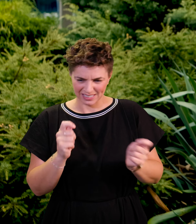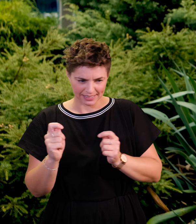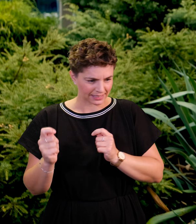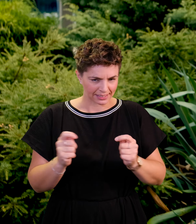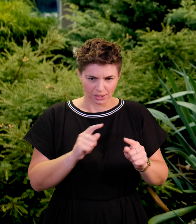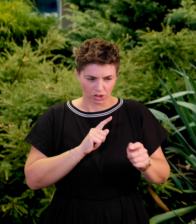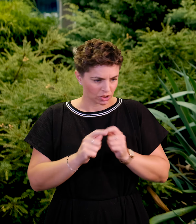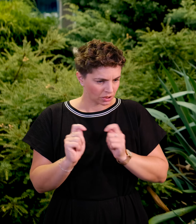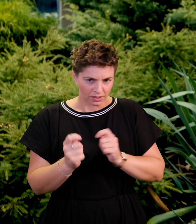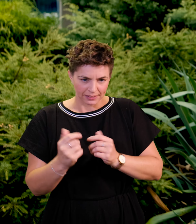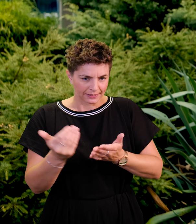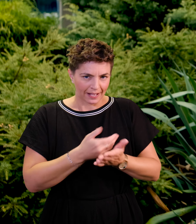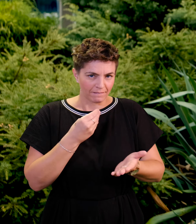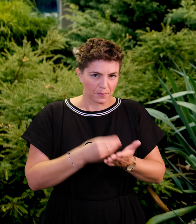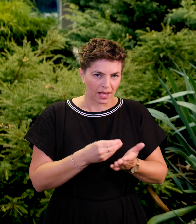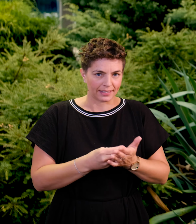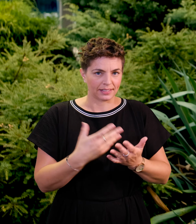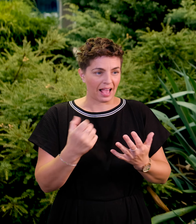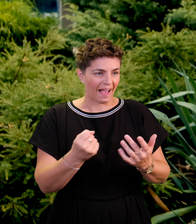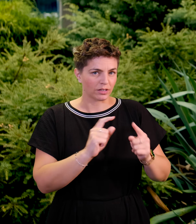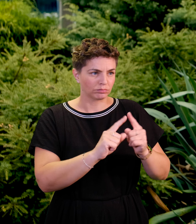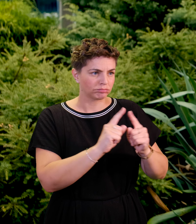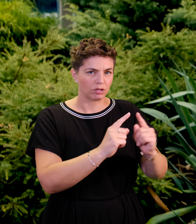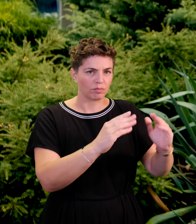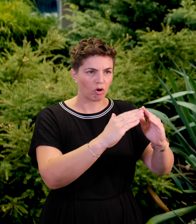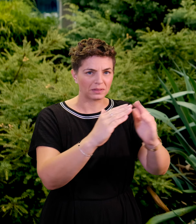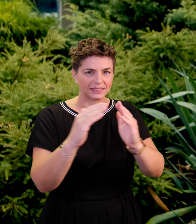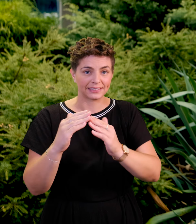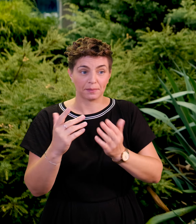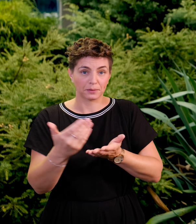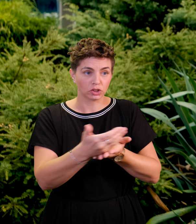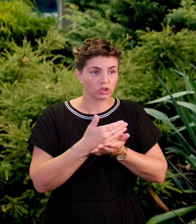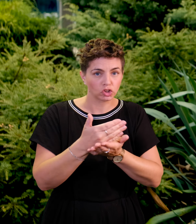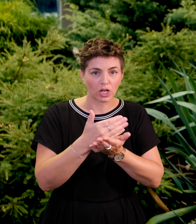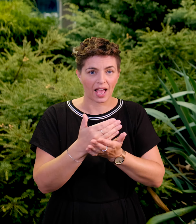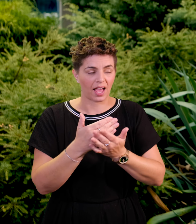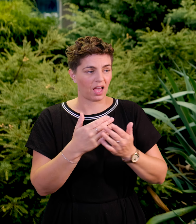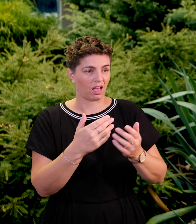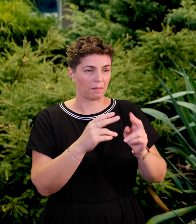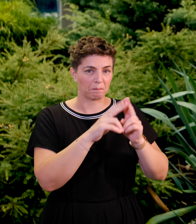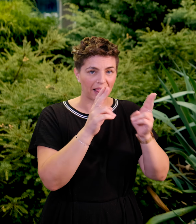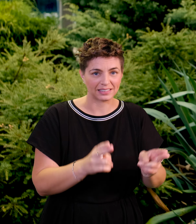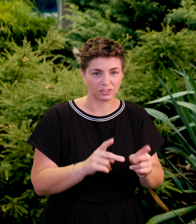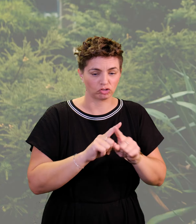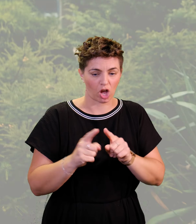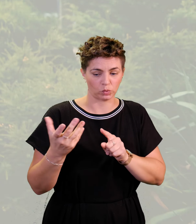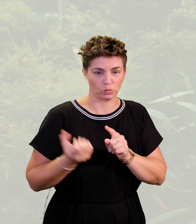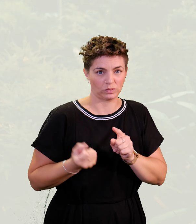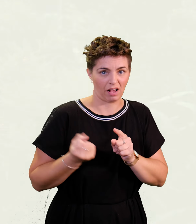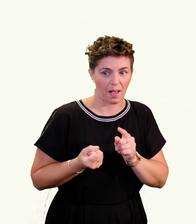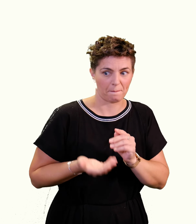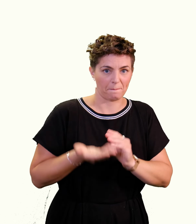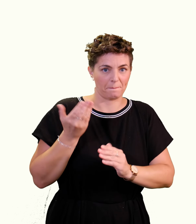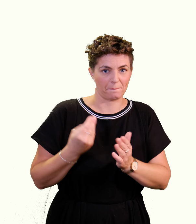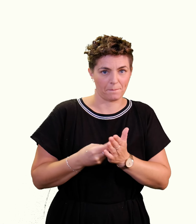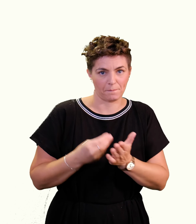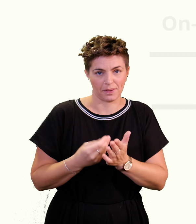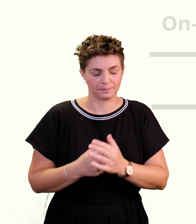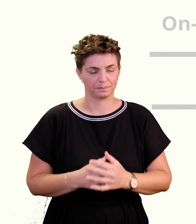we're trying to rationalise our expenses as well. So the amount of properties that we might have, can we share those properties with other people and generate some income?